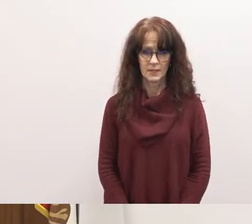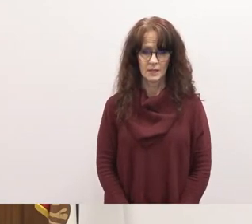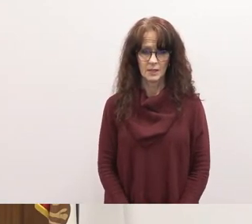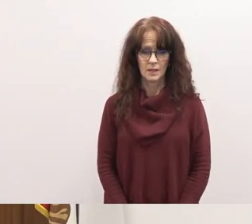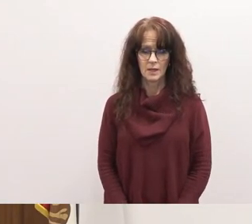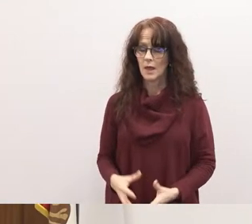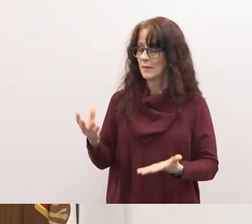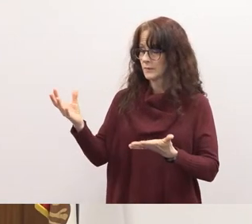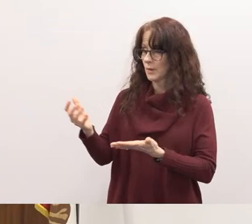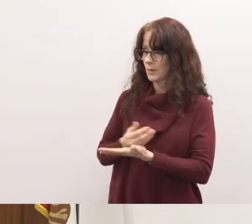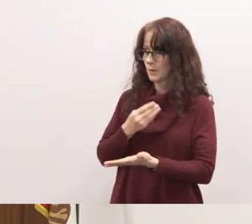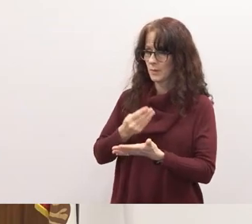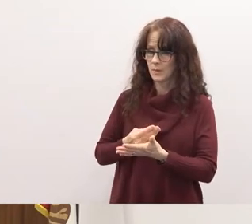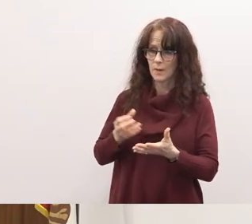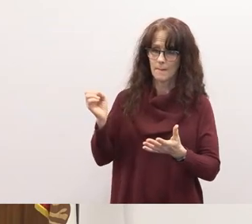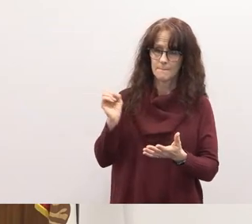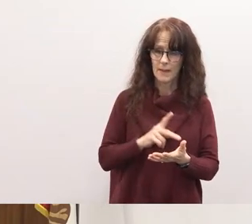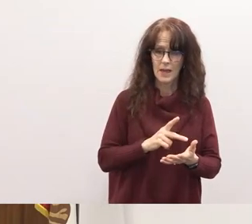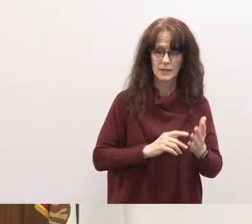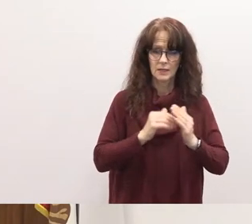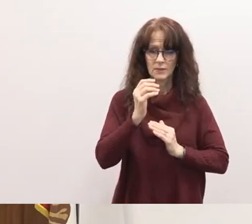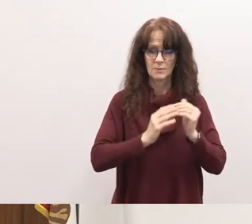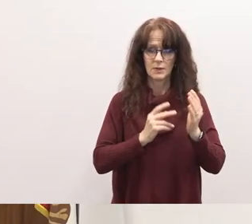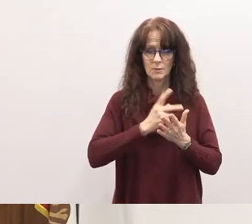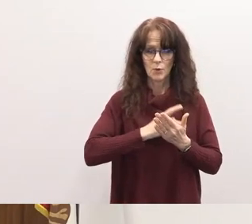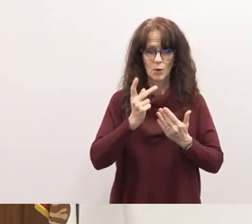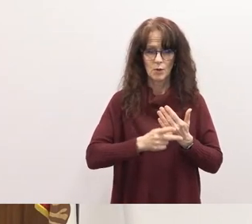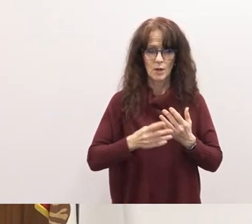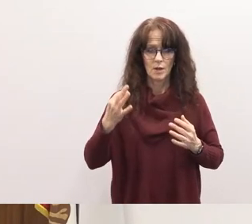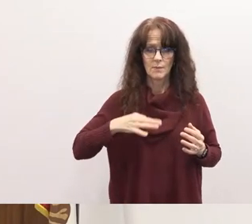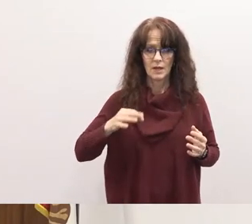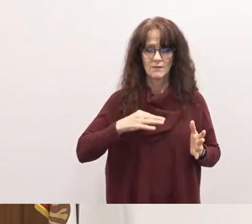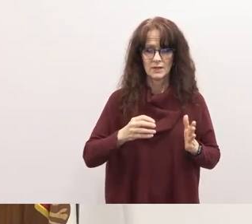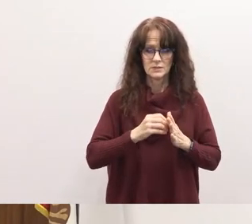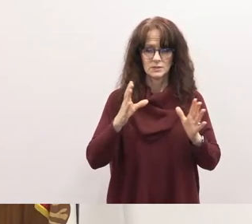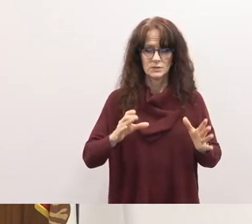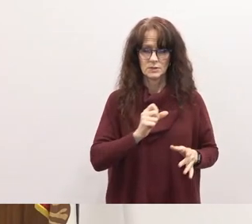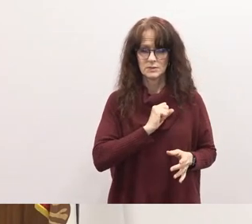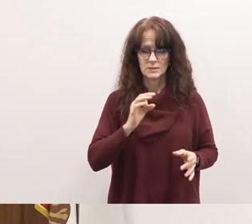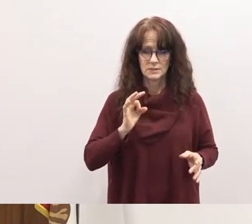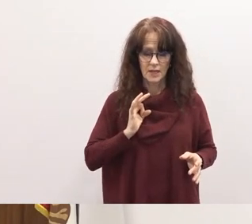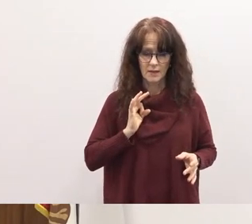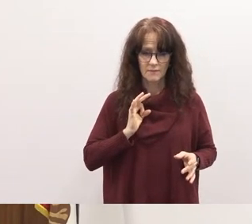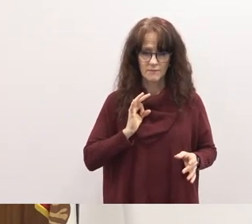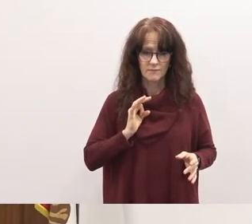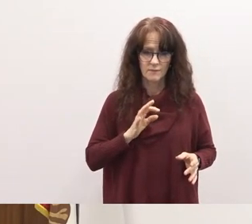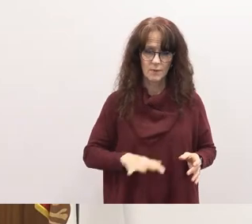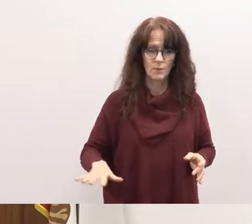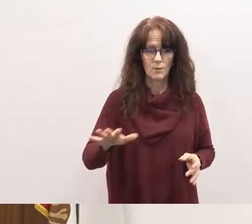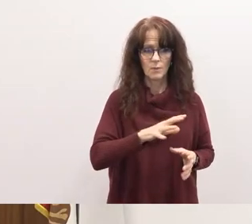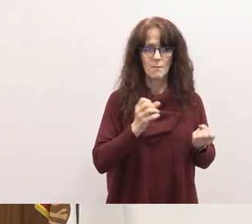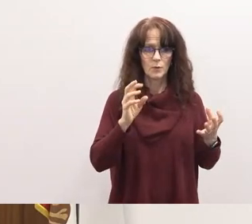So the funds from the sale go back into the building program. So really to benefit students, staff members, across the